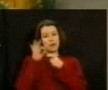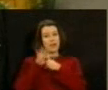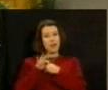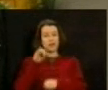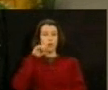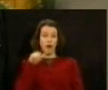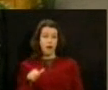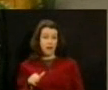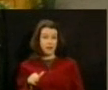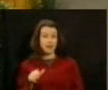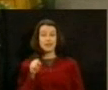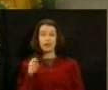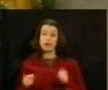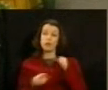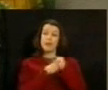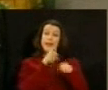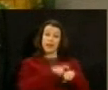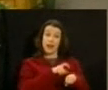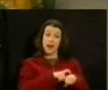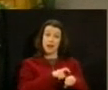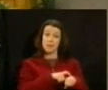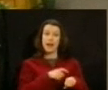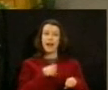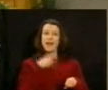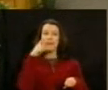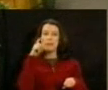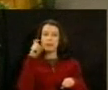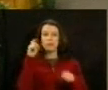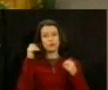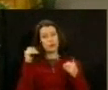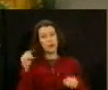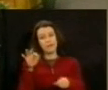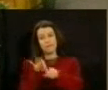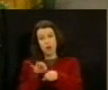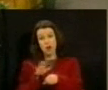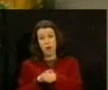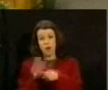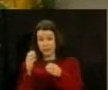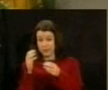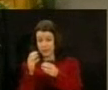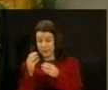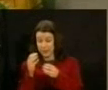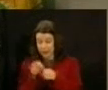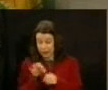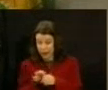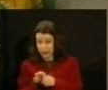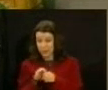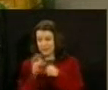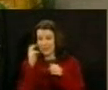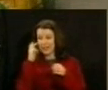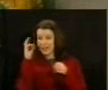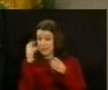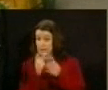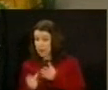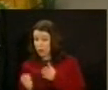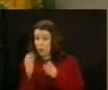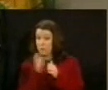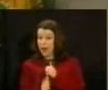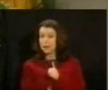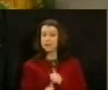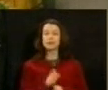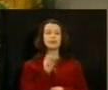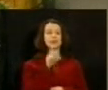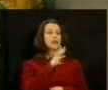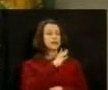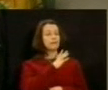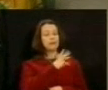of time, I'm just pointing out that maybe we ought to vote on the election, then go forward if that fails, and if it doesn't, go there. Okay, I'm